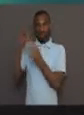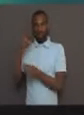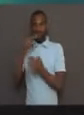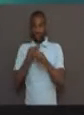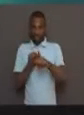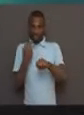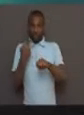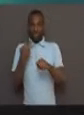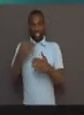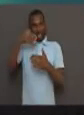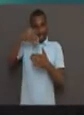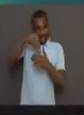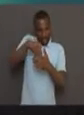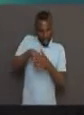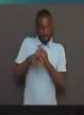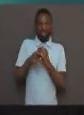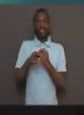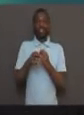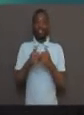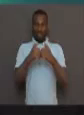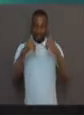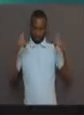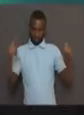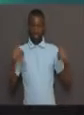for induced fission.